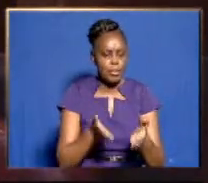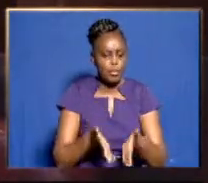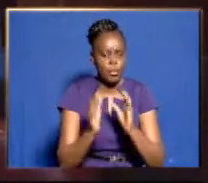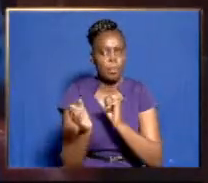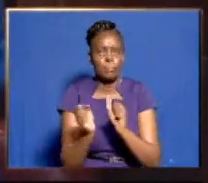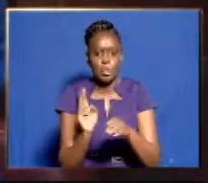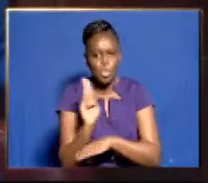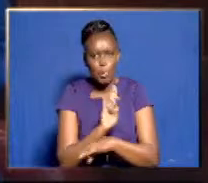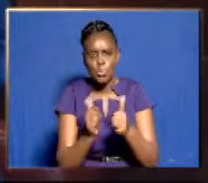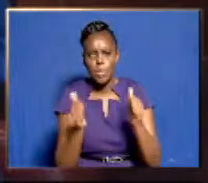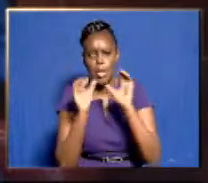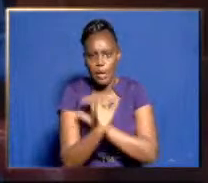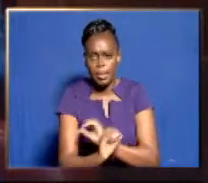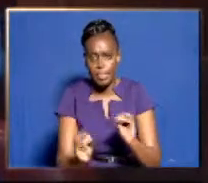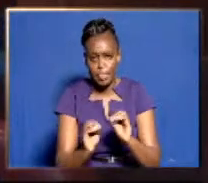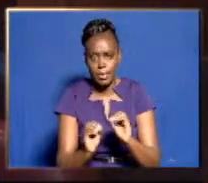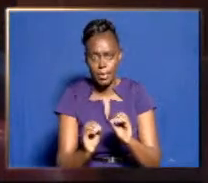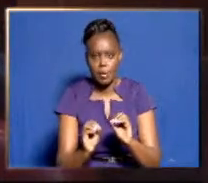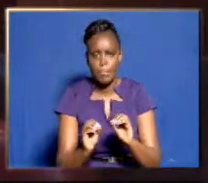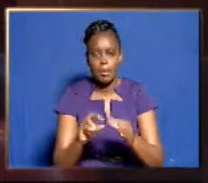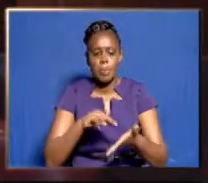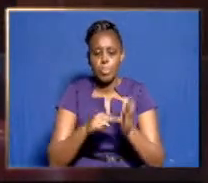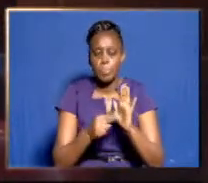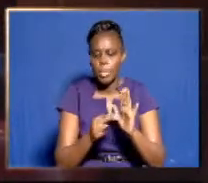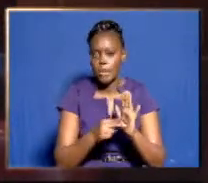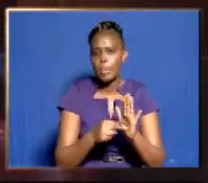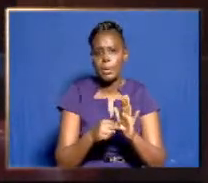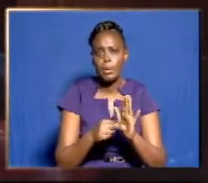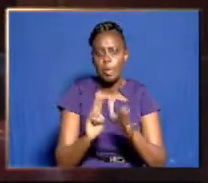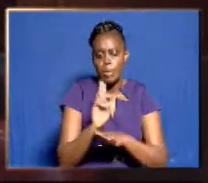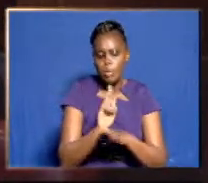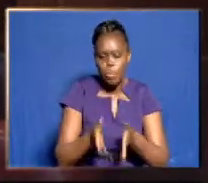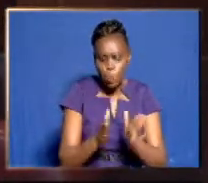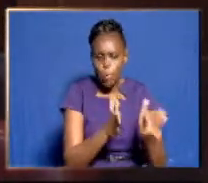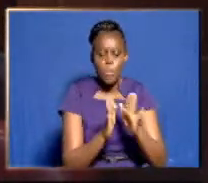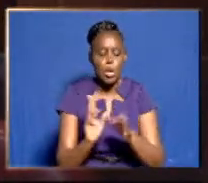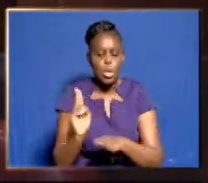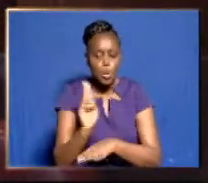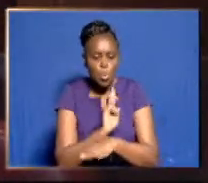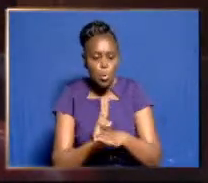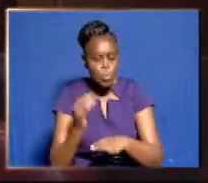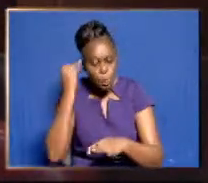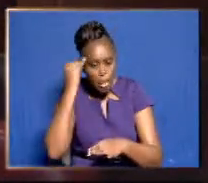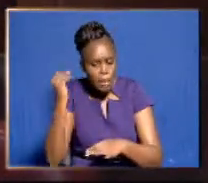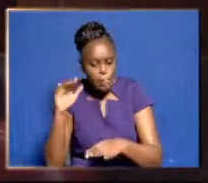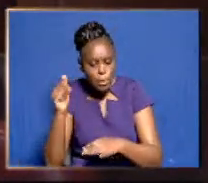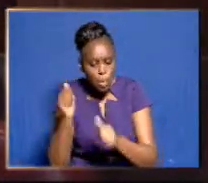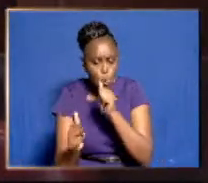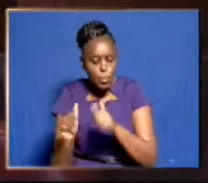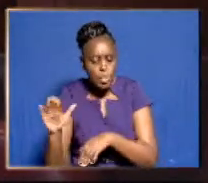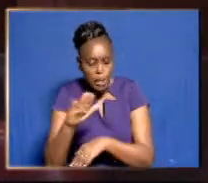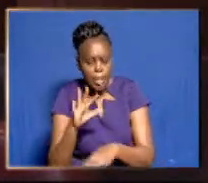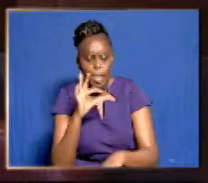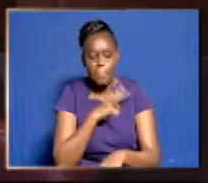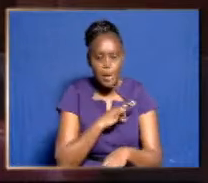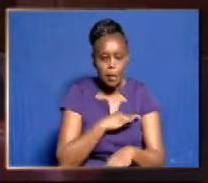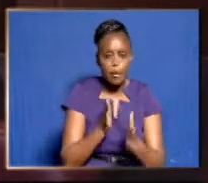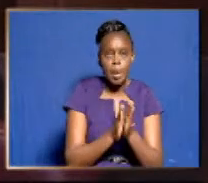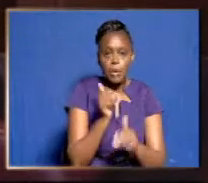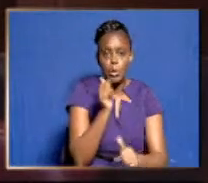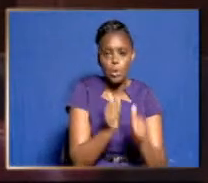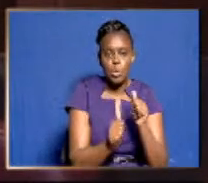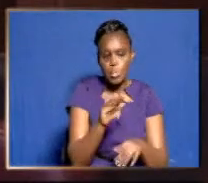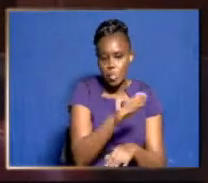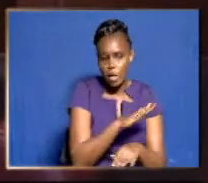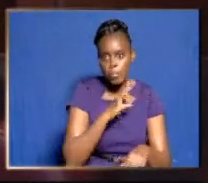is the inadequacies in the criteria used to identify which areas to benefit. And Mr. Speaker,